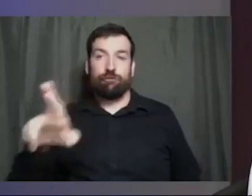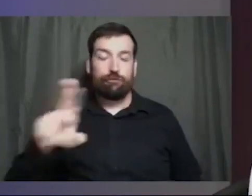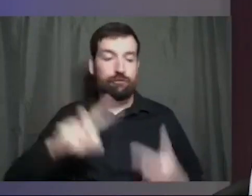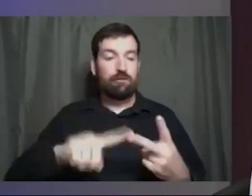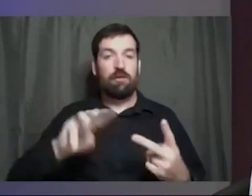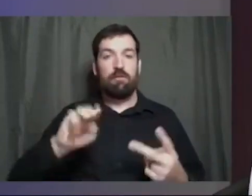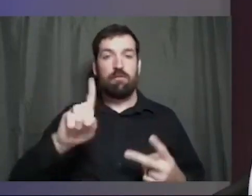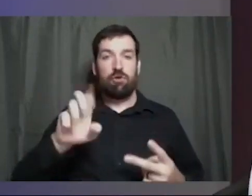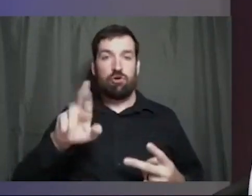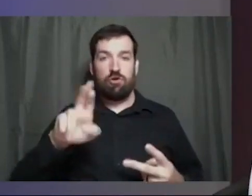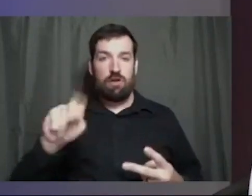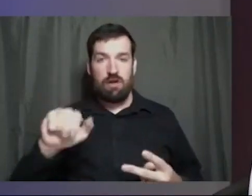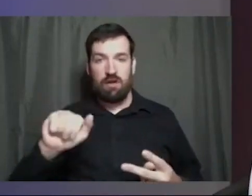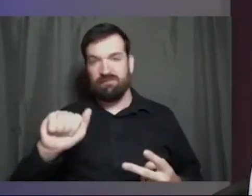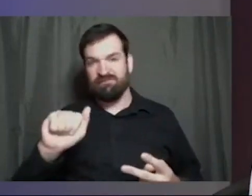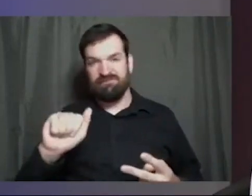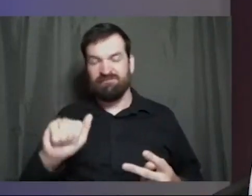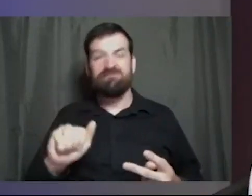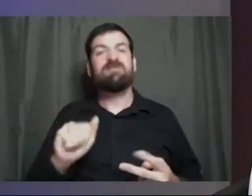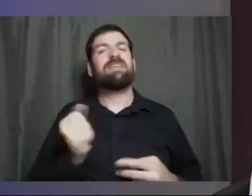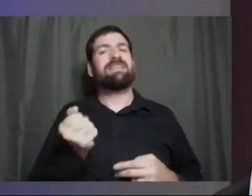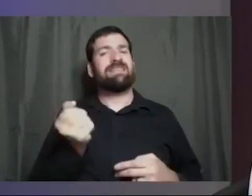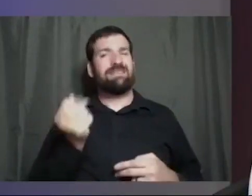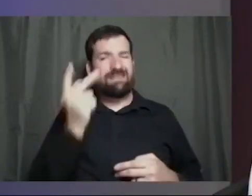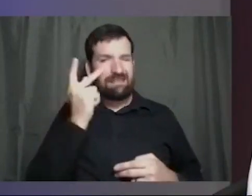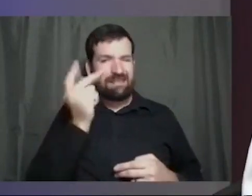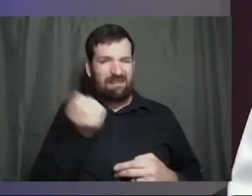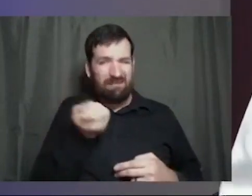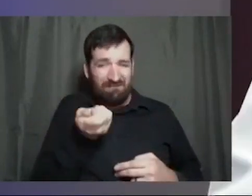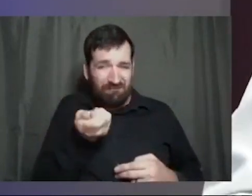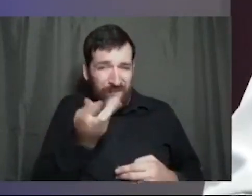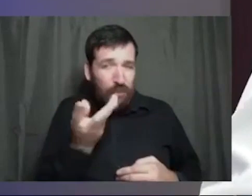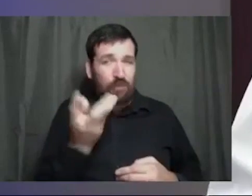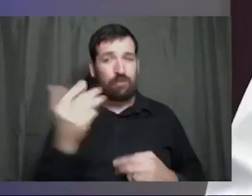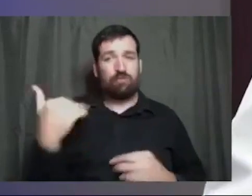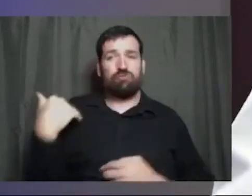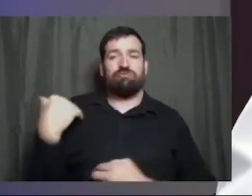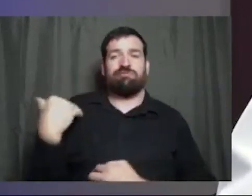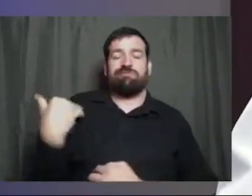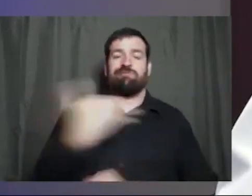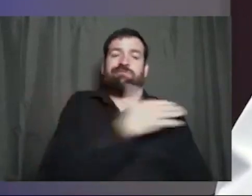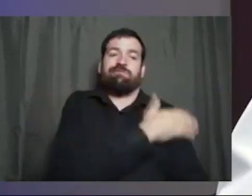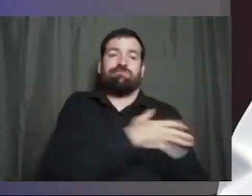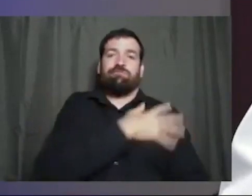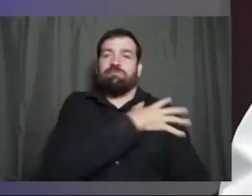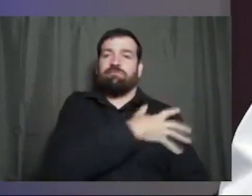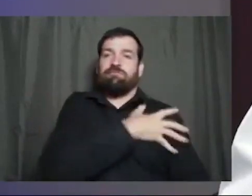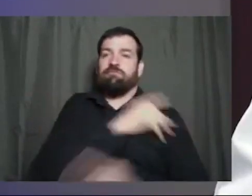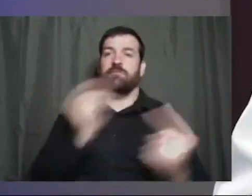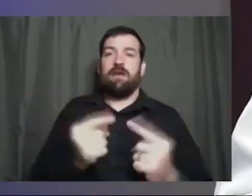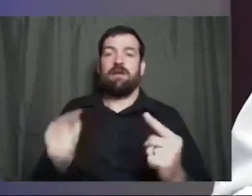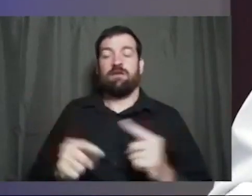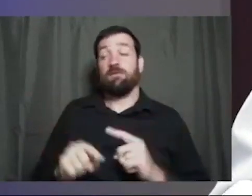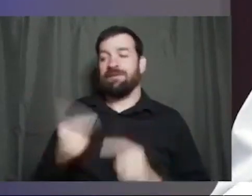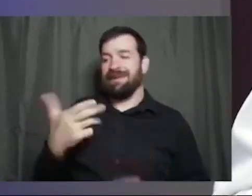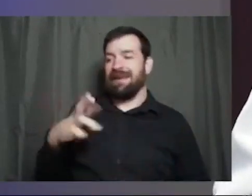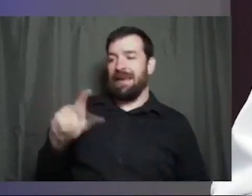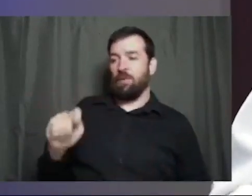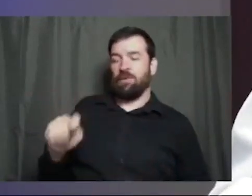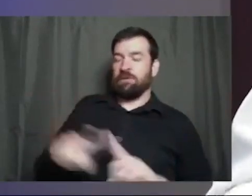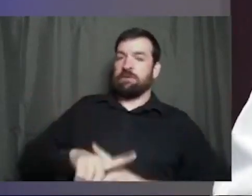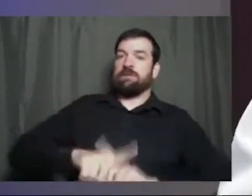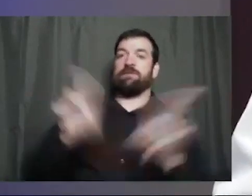of kind of acute shoulder pain, but it's generally not gout. So gout obviously is a little bit different inflammatory arthropathy with